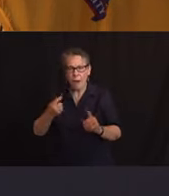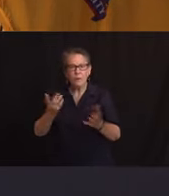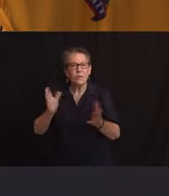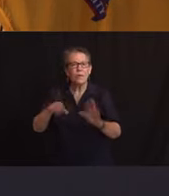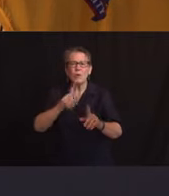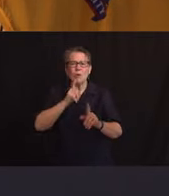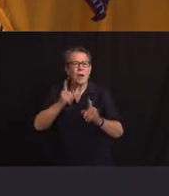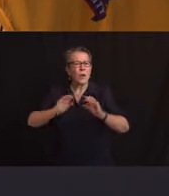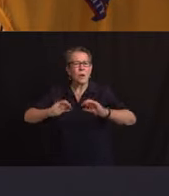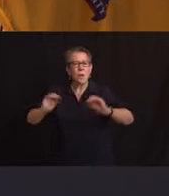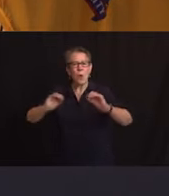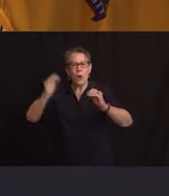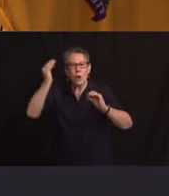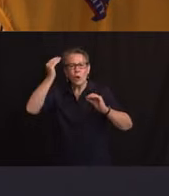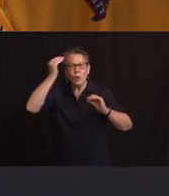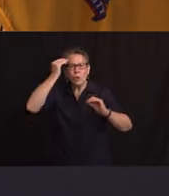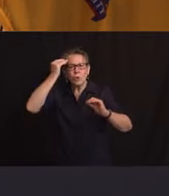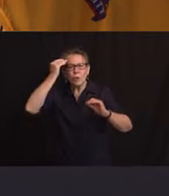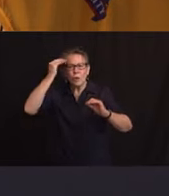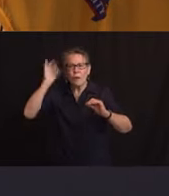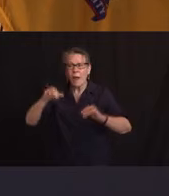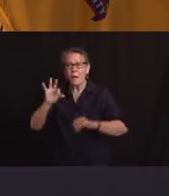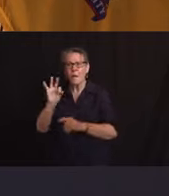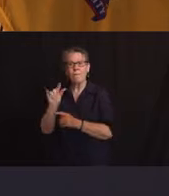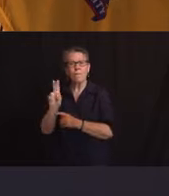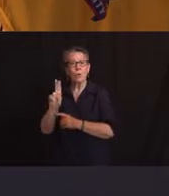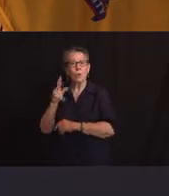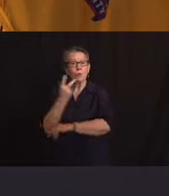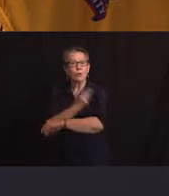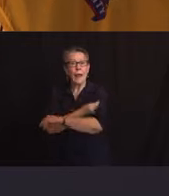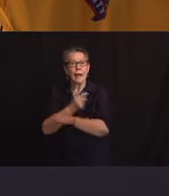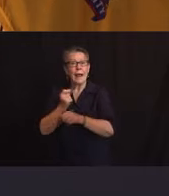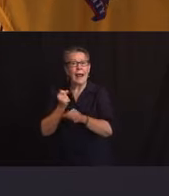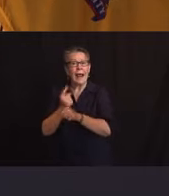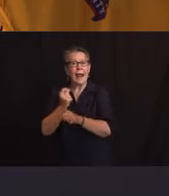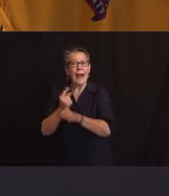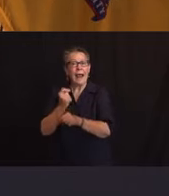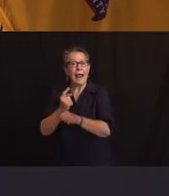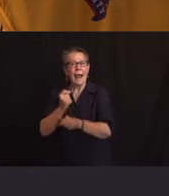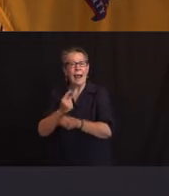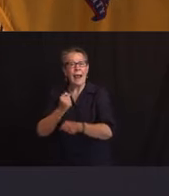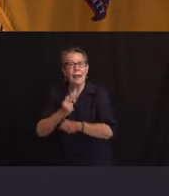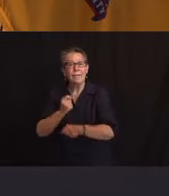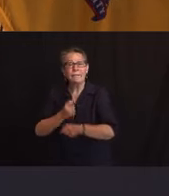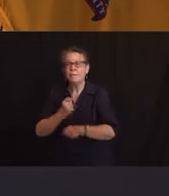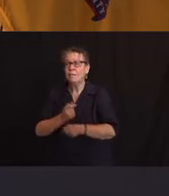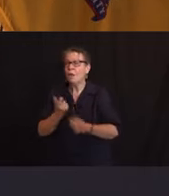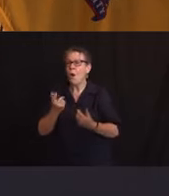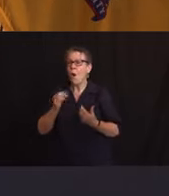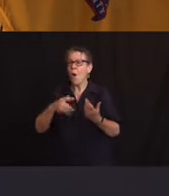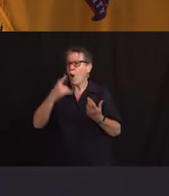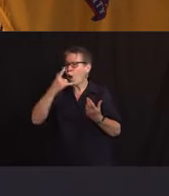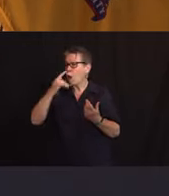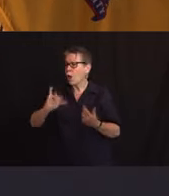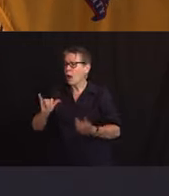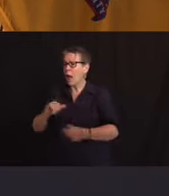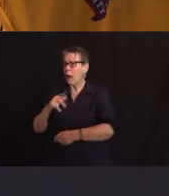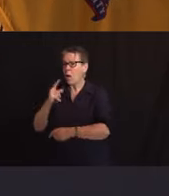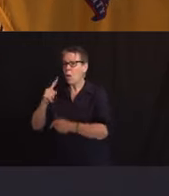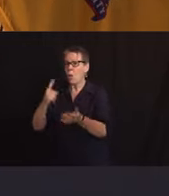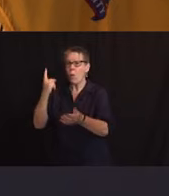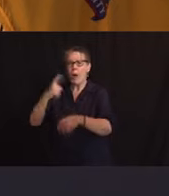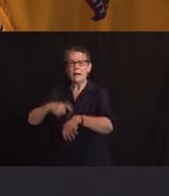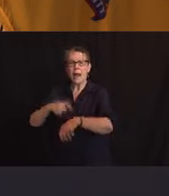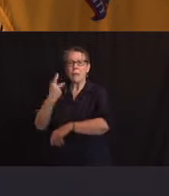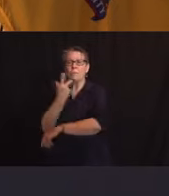annual flu shot? Or does it look like a once-in-a-lifetime tetanus, or every 10